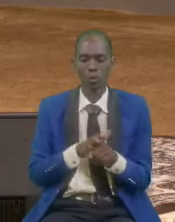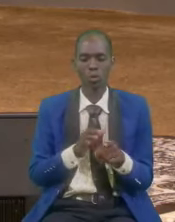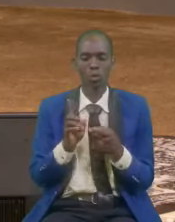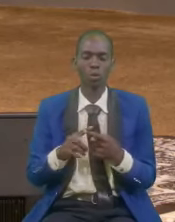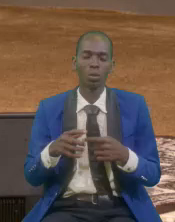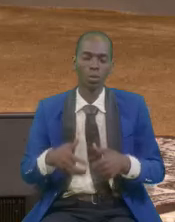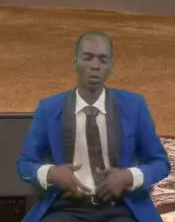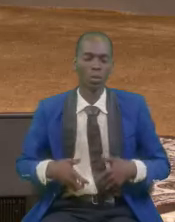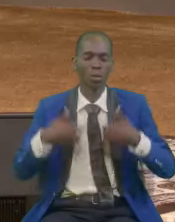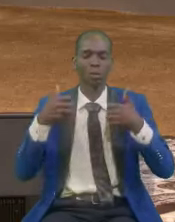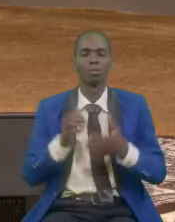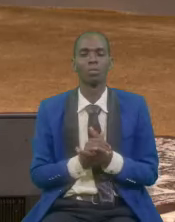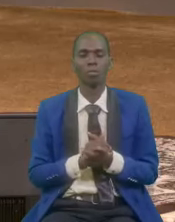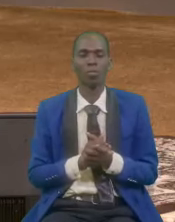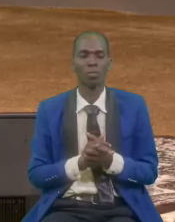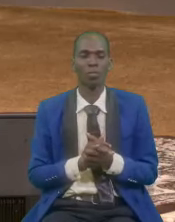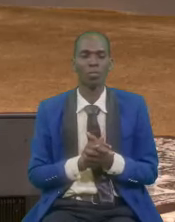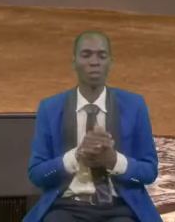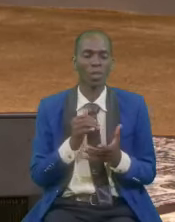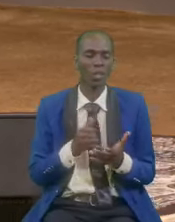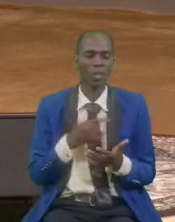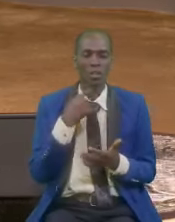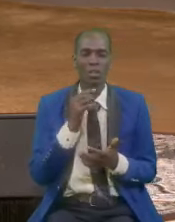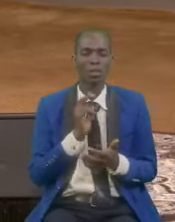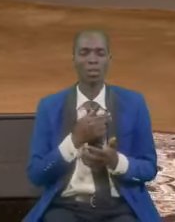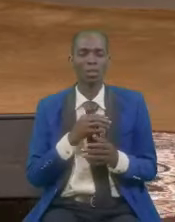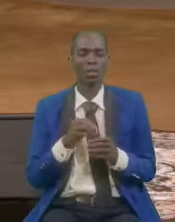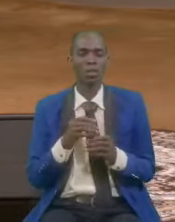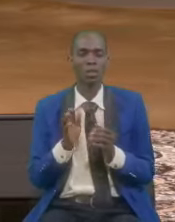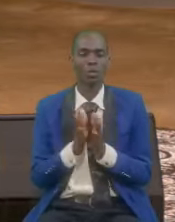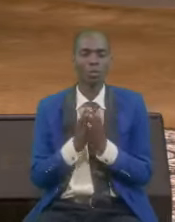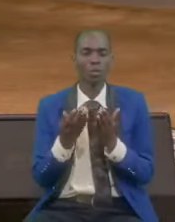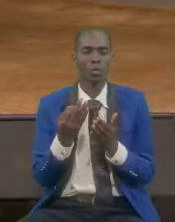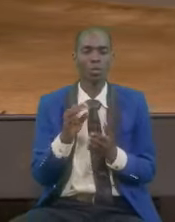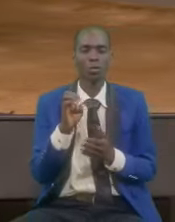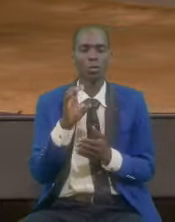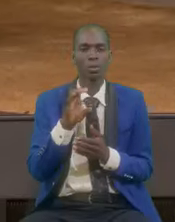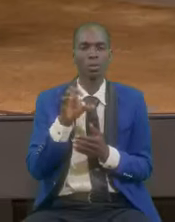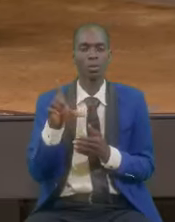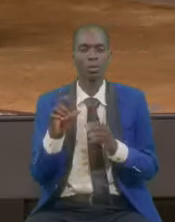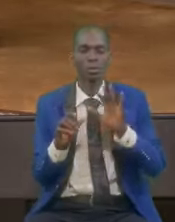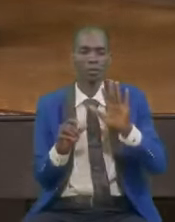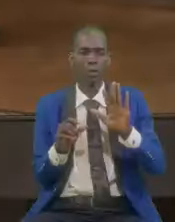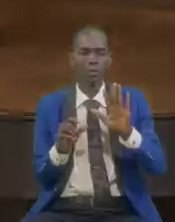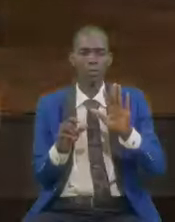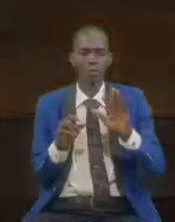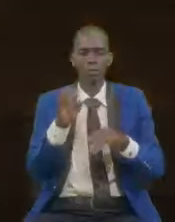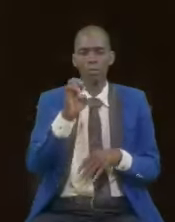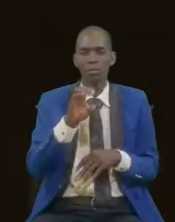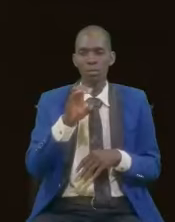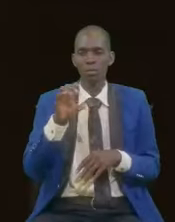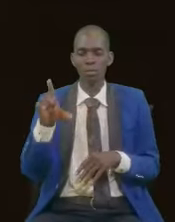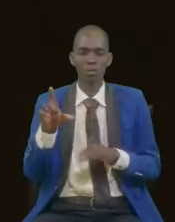to wrath. It tells us in Ecclesiastes chapter 5, reading from verse